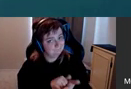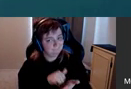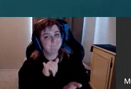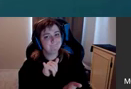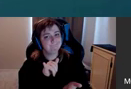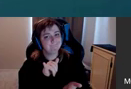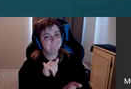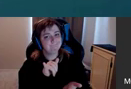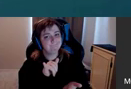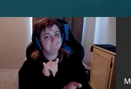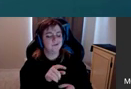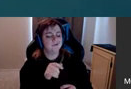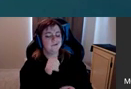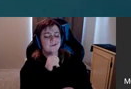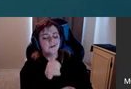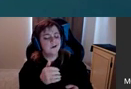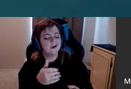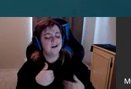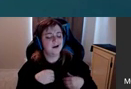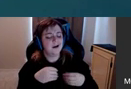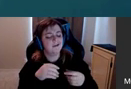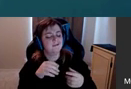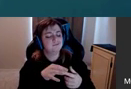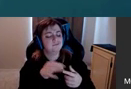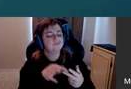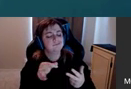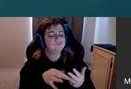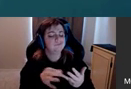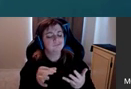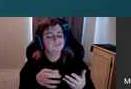this, and blah, blah, blah. Statistics, statistics, statistics.